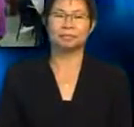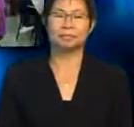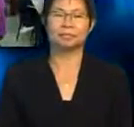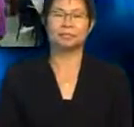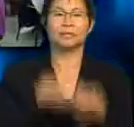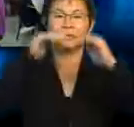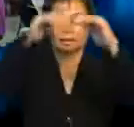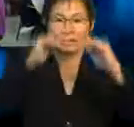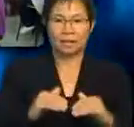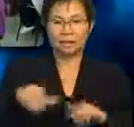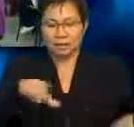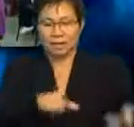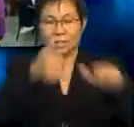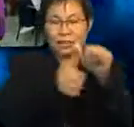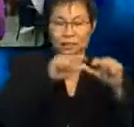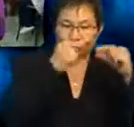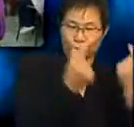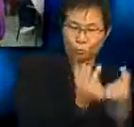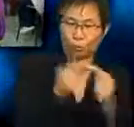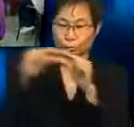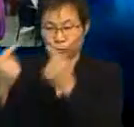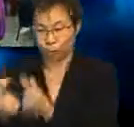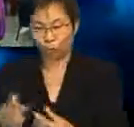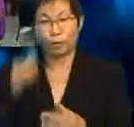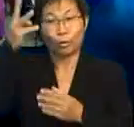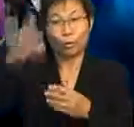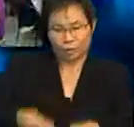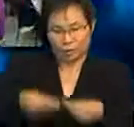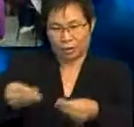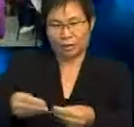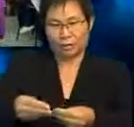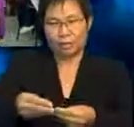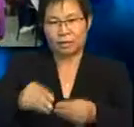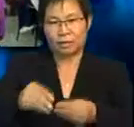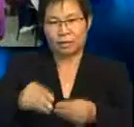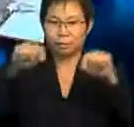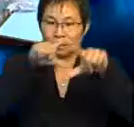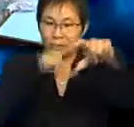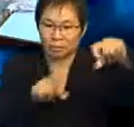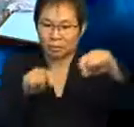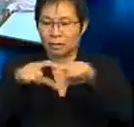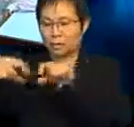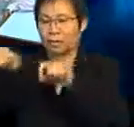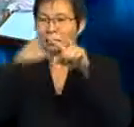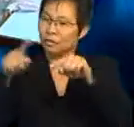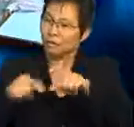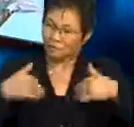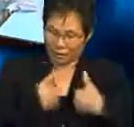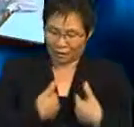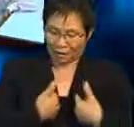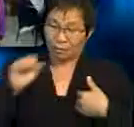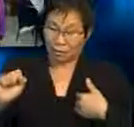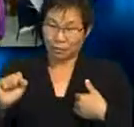Okay. In our next activity, each group will be given a jigsaw puzzle of